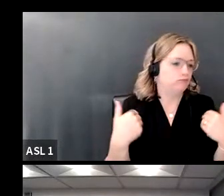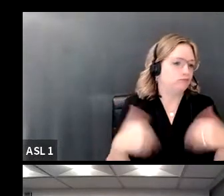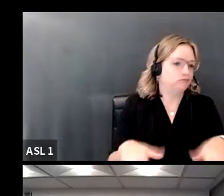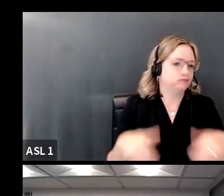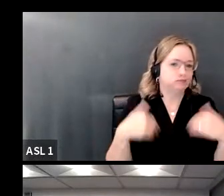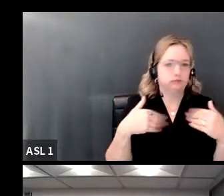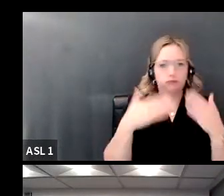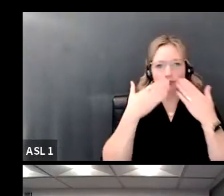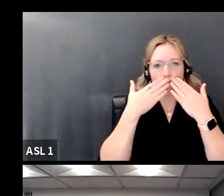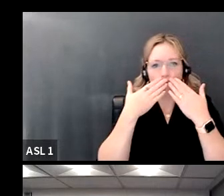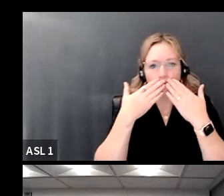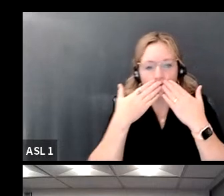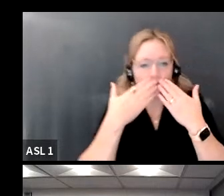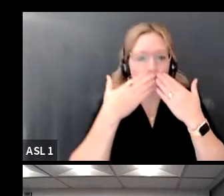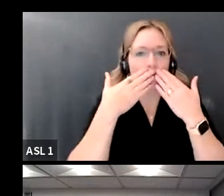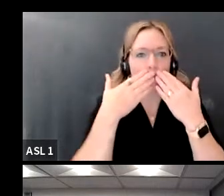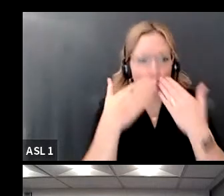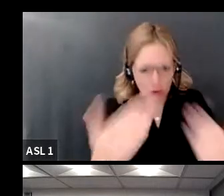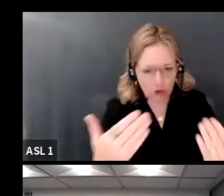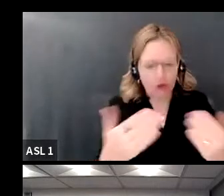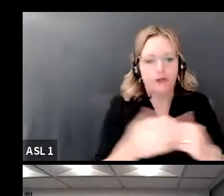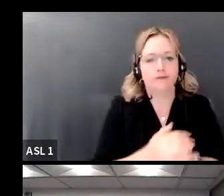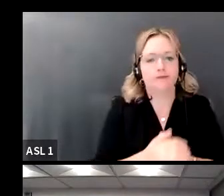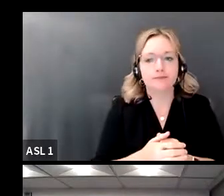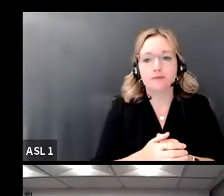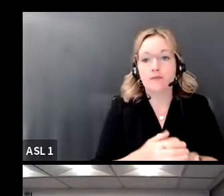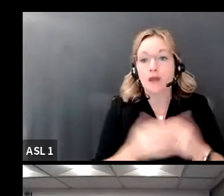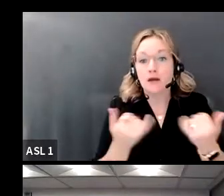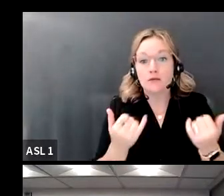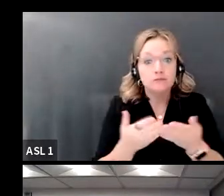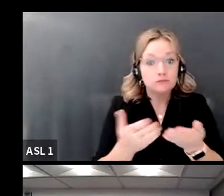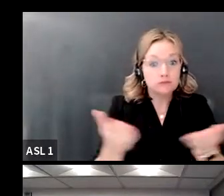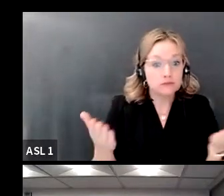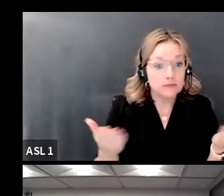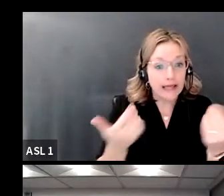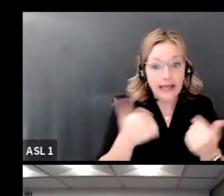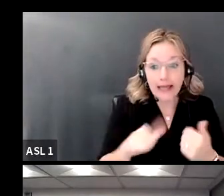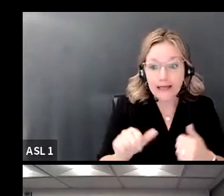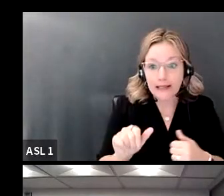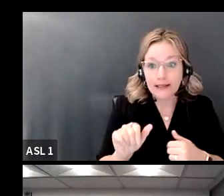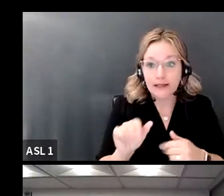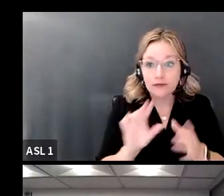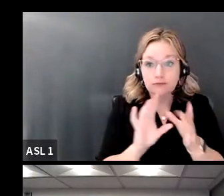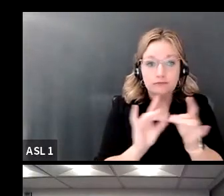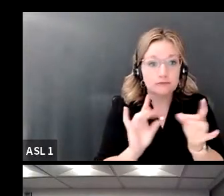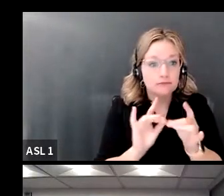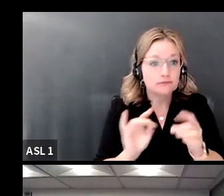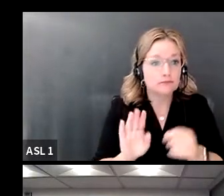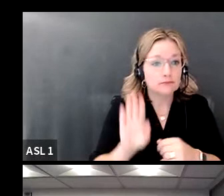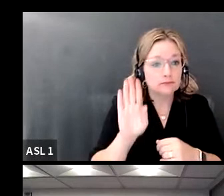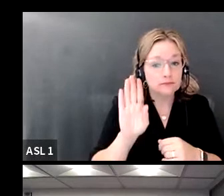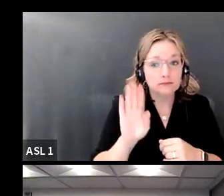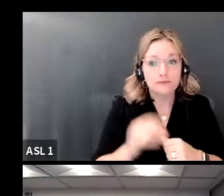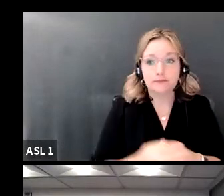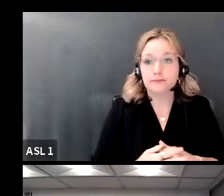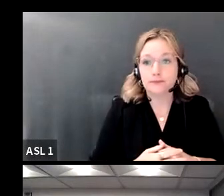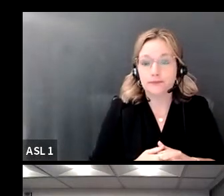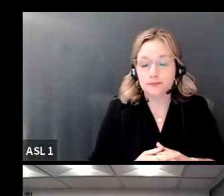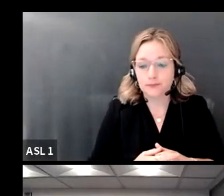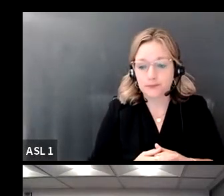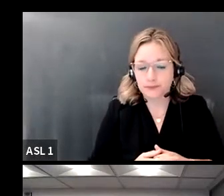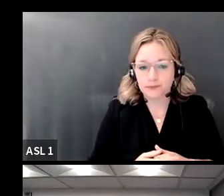very good read i'll look to fellow committee members are there any who uh